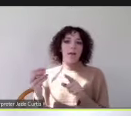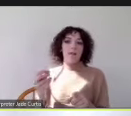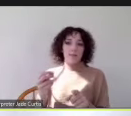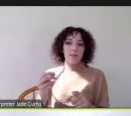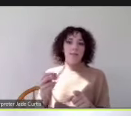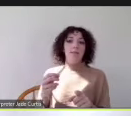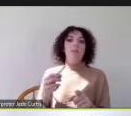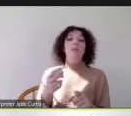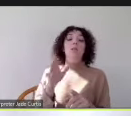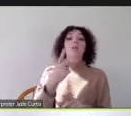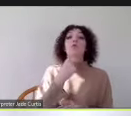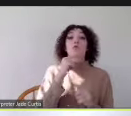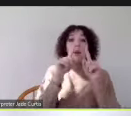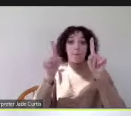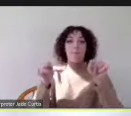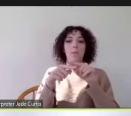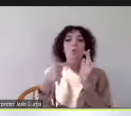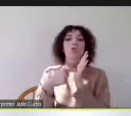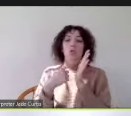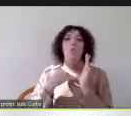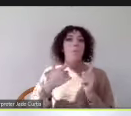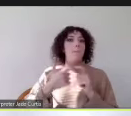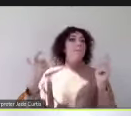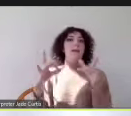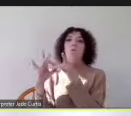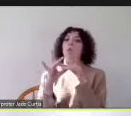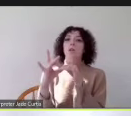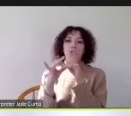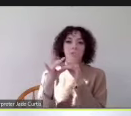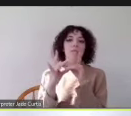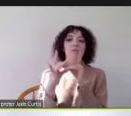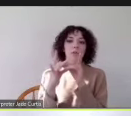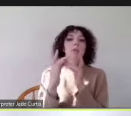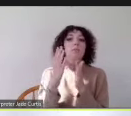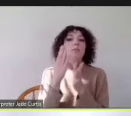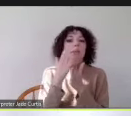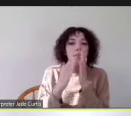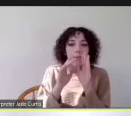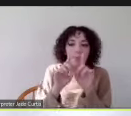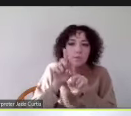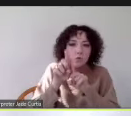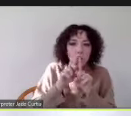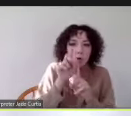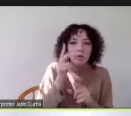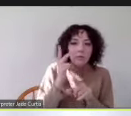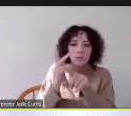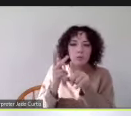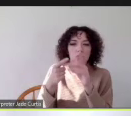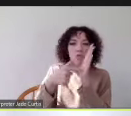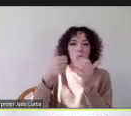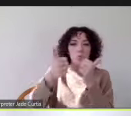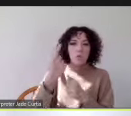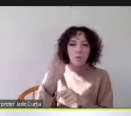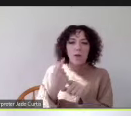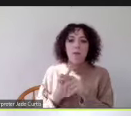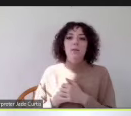red boxes are showing significant correlations that are highlighted by some stars. There are many correlations